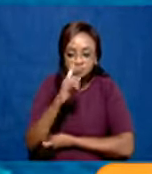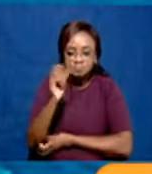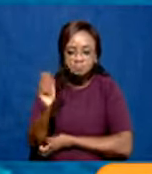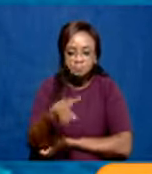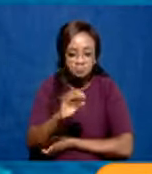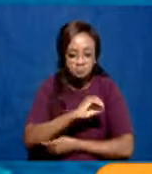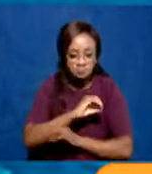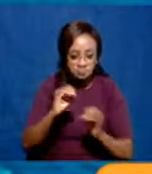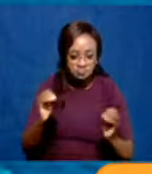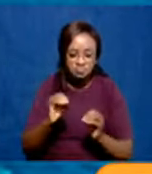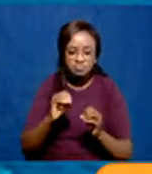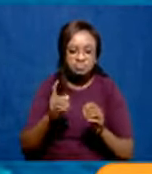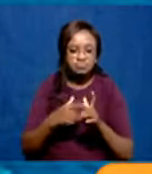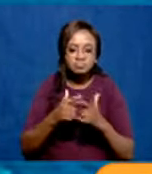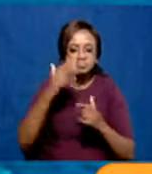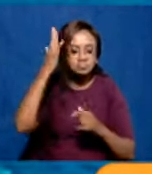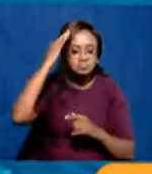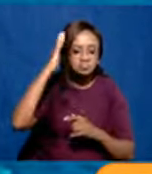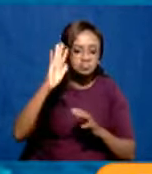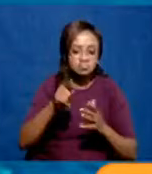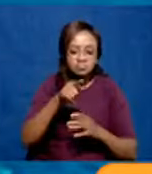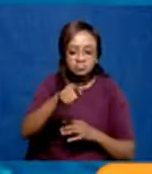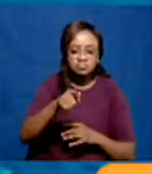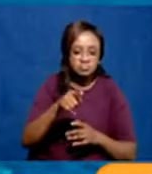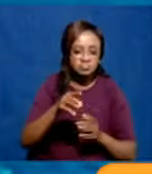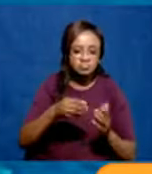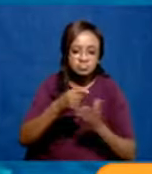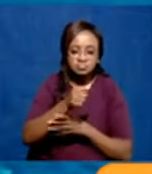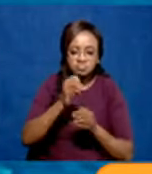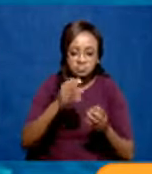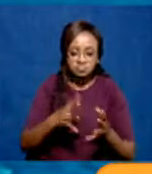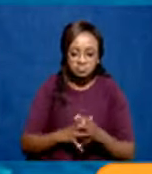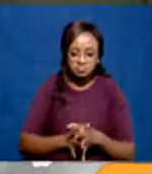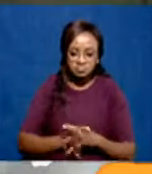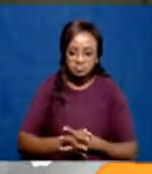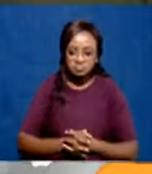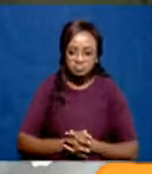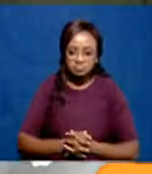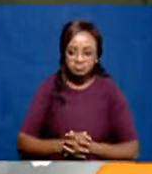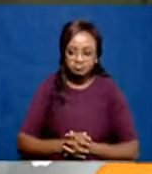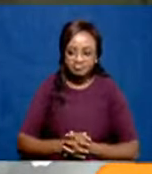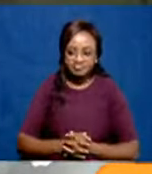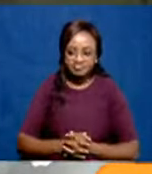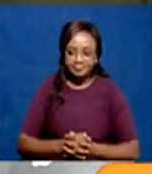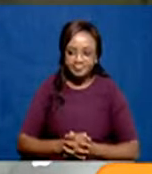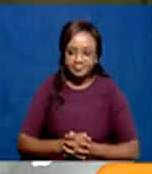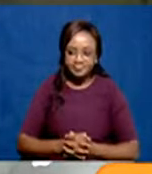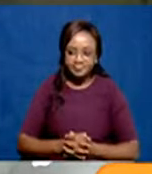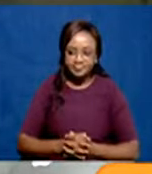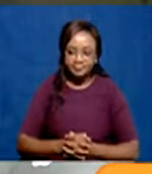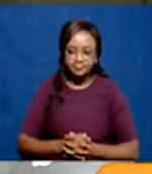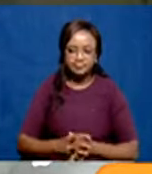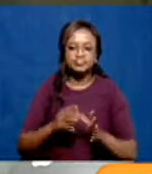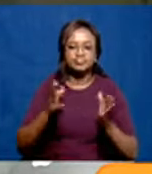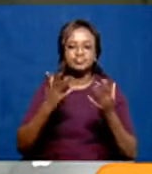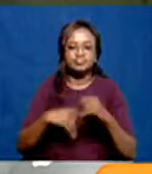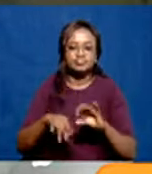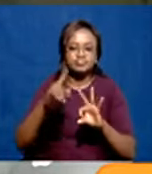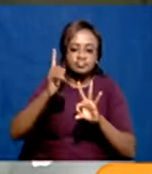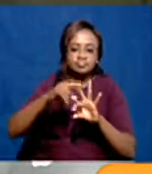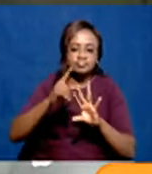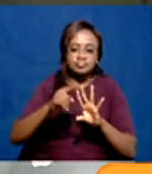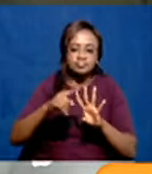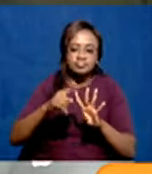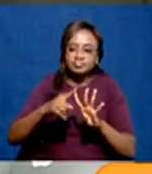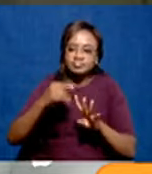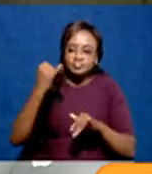So how to what extent is it going to be speculative? Okay. Yes. He'll answer that again. Let's bring in Martin. Martin, your turn for questions now. What are your concerns? Thanks,